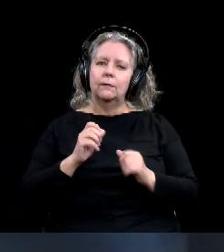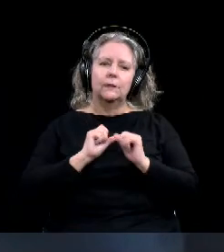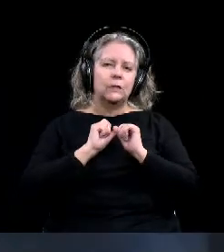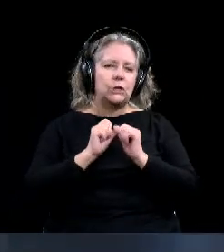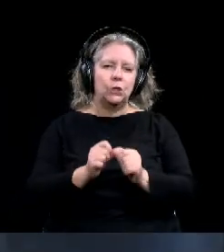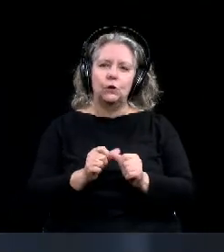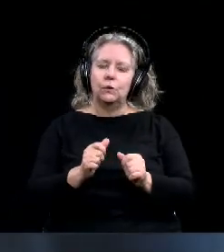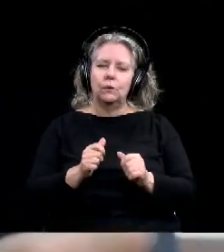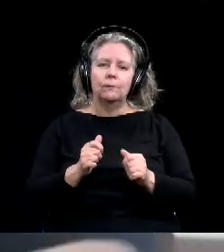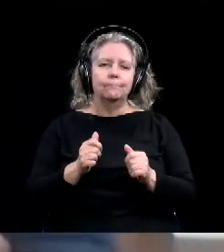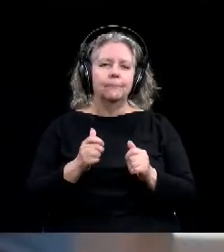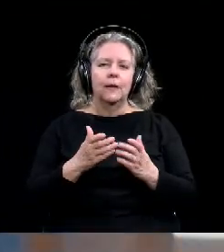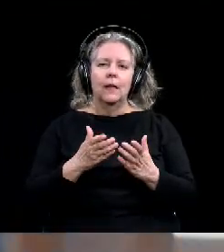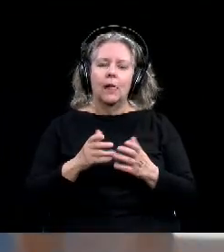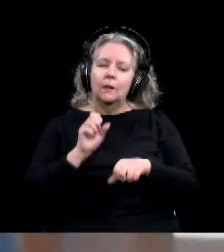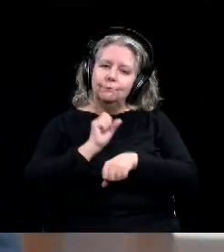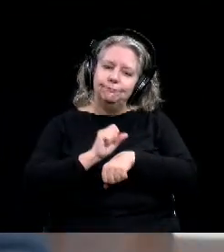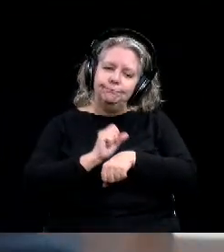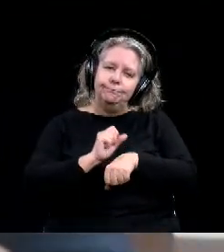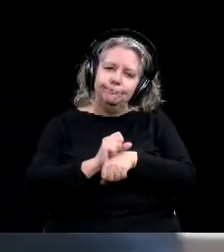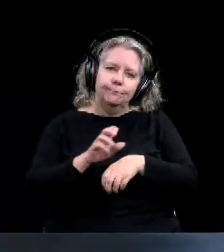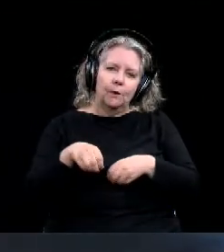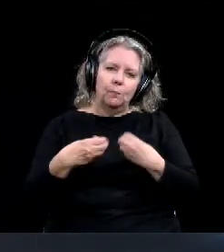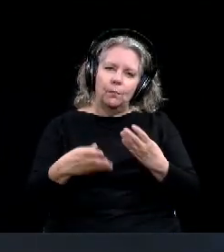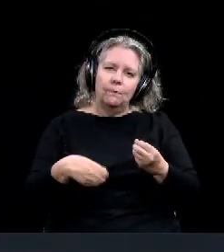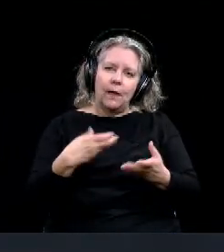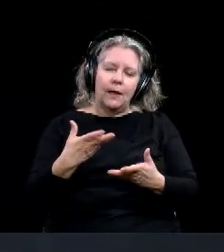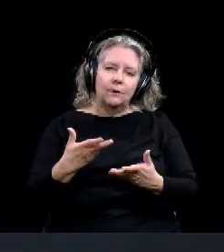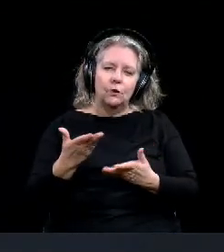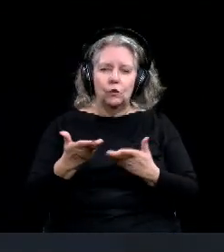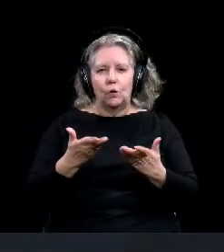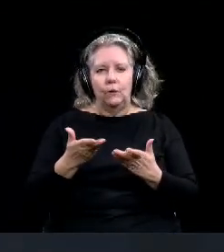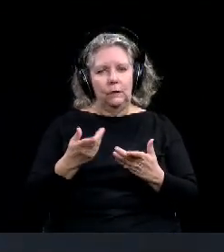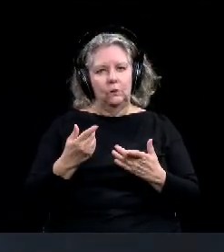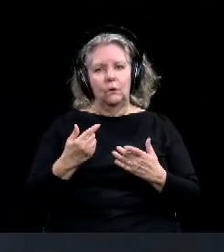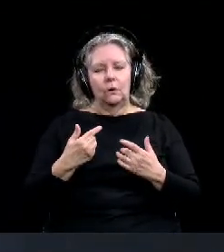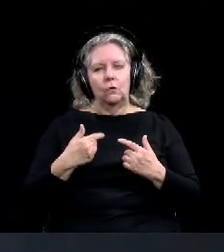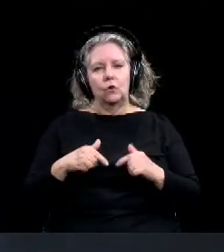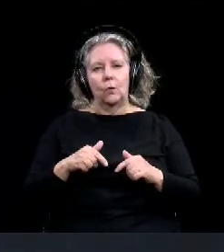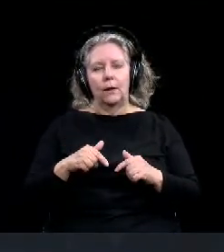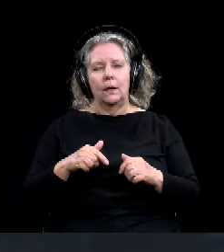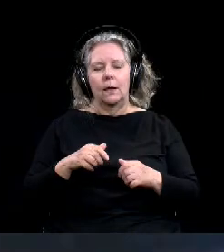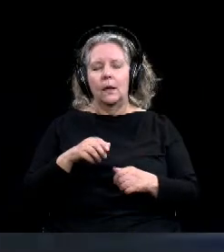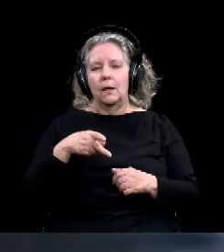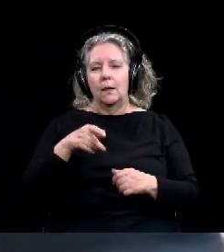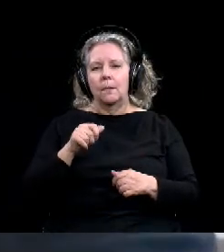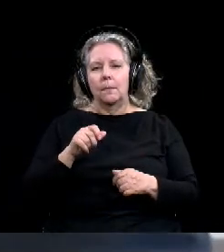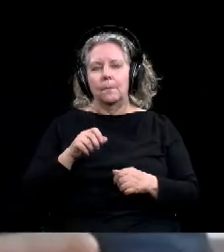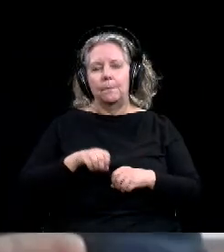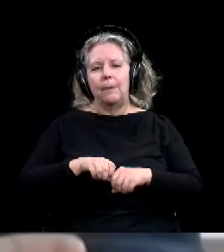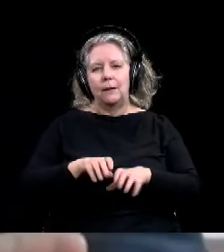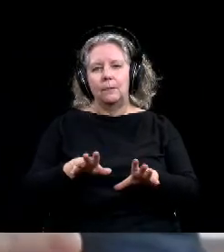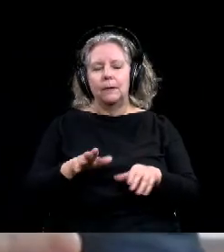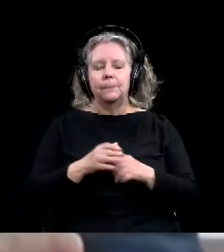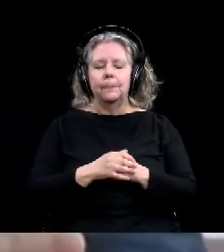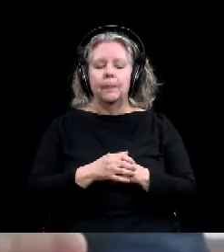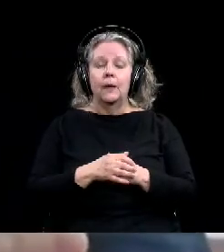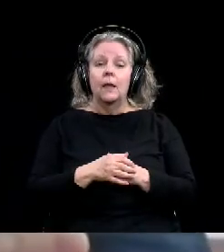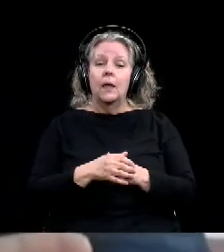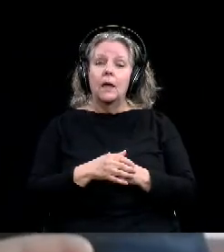amidst a global pandemic. As we approach 1 year of the virus in our local communities, I'm reminded daily of the